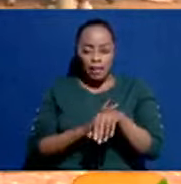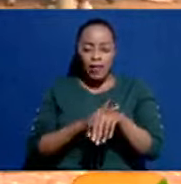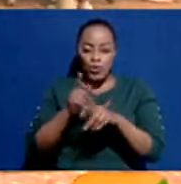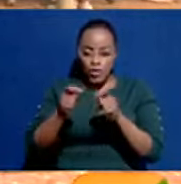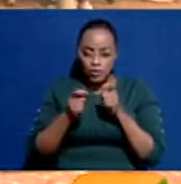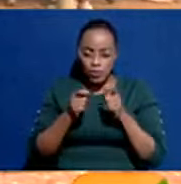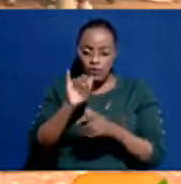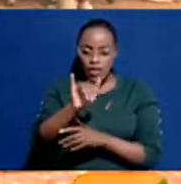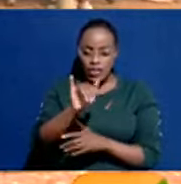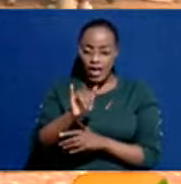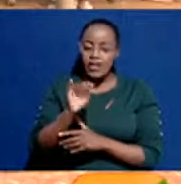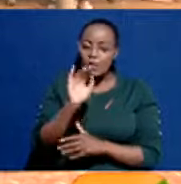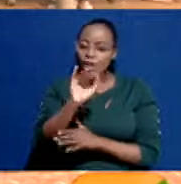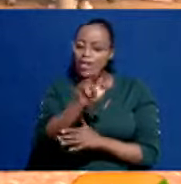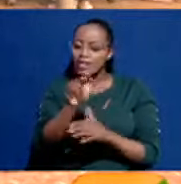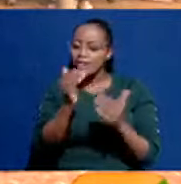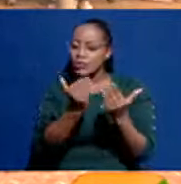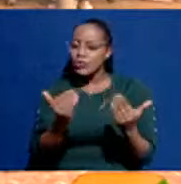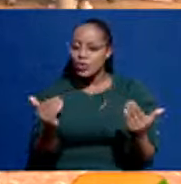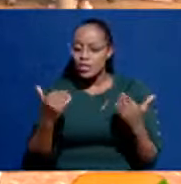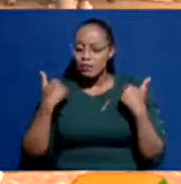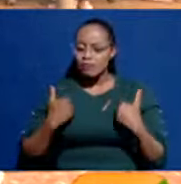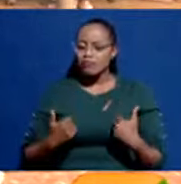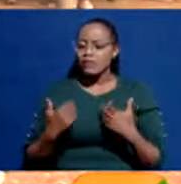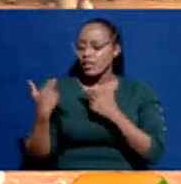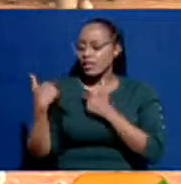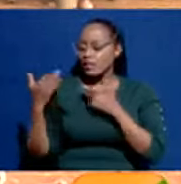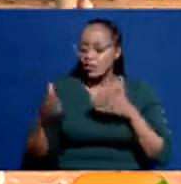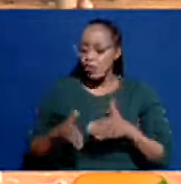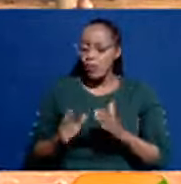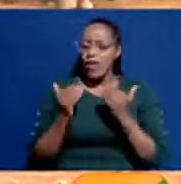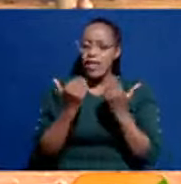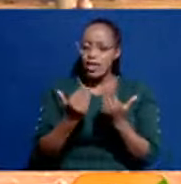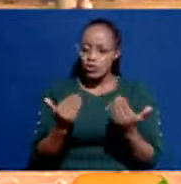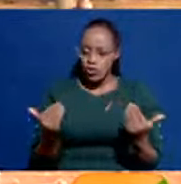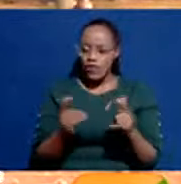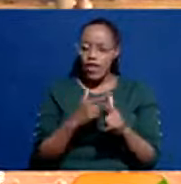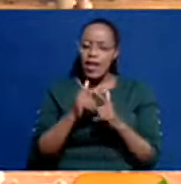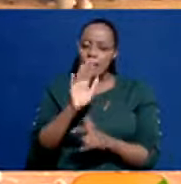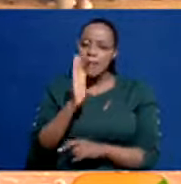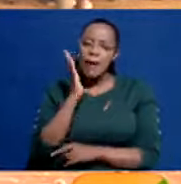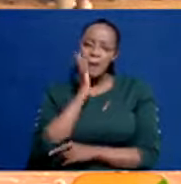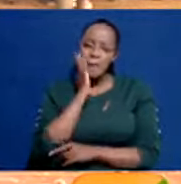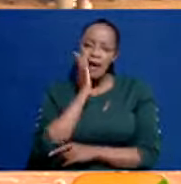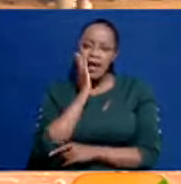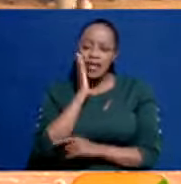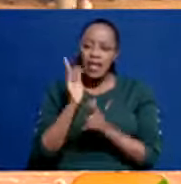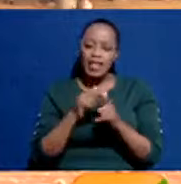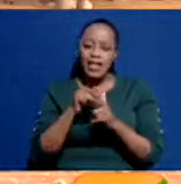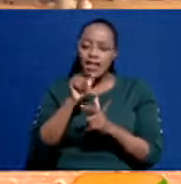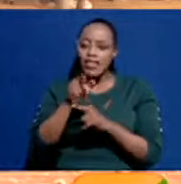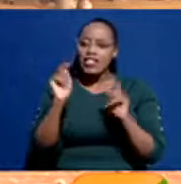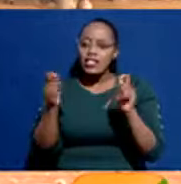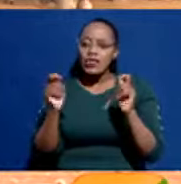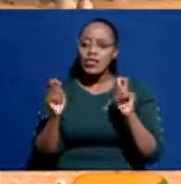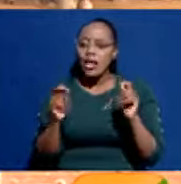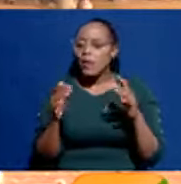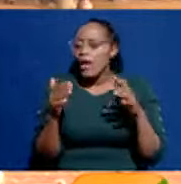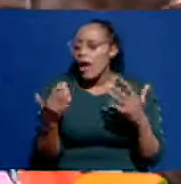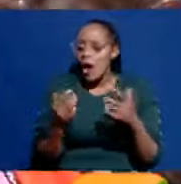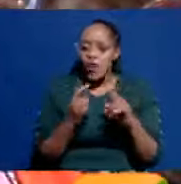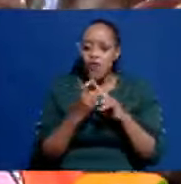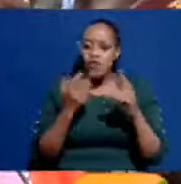mwenyewe uliza hii watoto mimi ndio na sawa baba yao na wa mama yao. Sasa hii uchawe unatokea